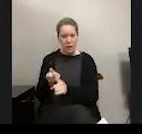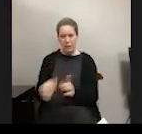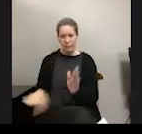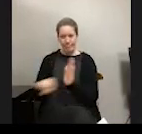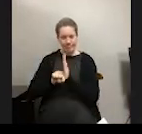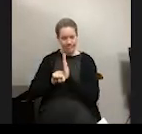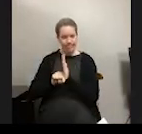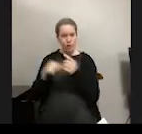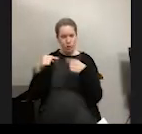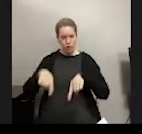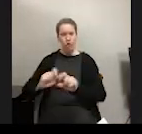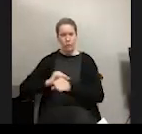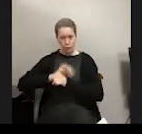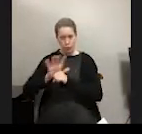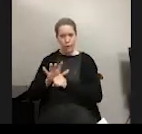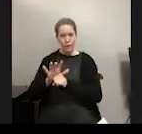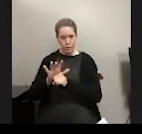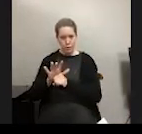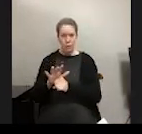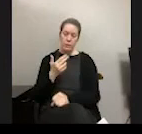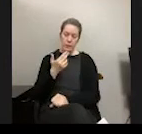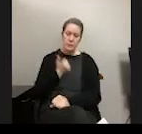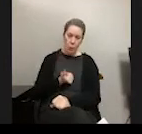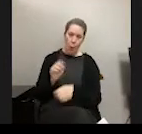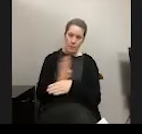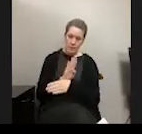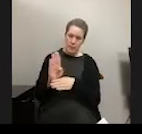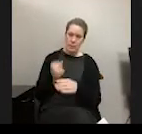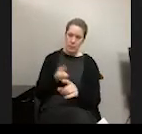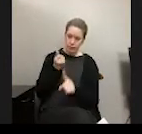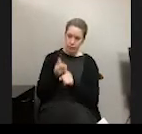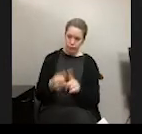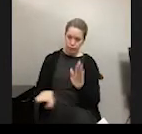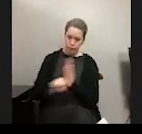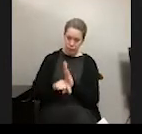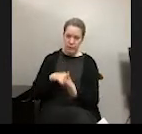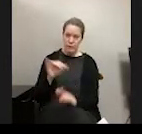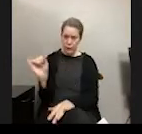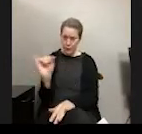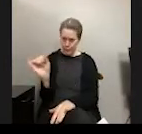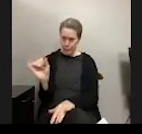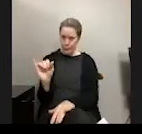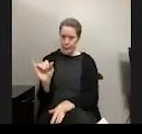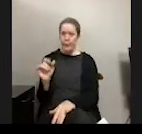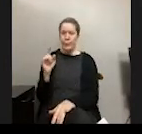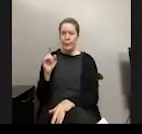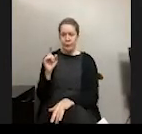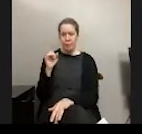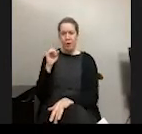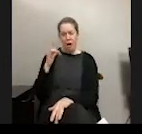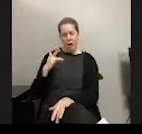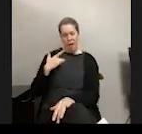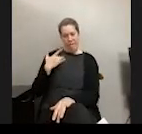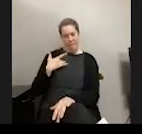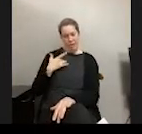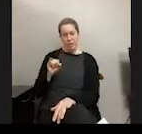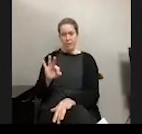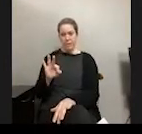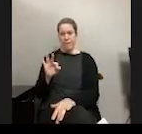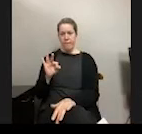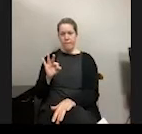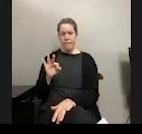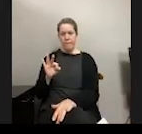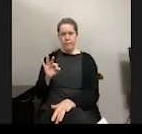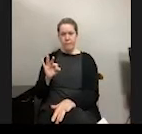But I think we can, by putting money into artists' pockets, gets people back up on their feet. And then the result of that is